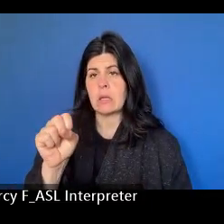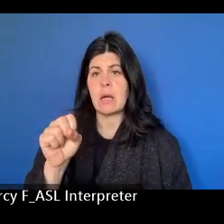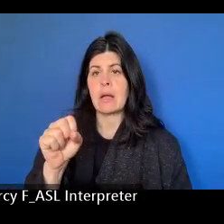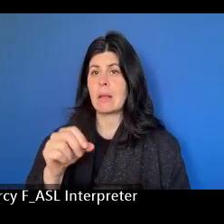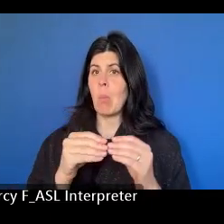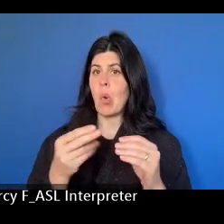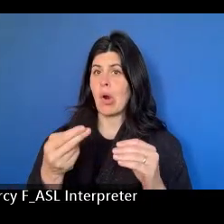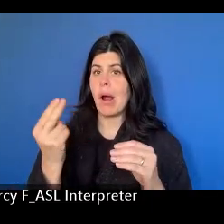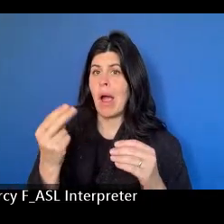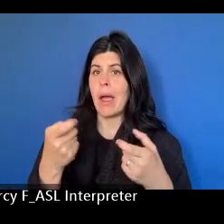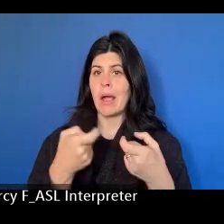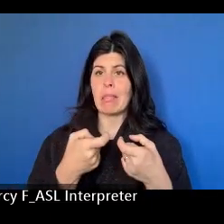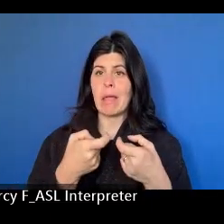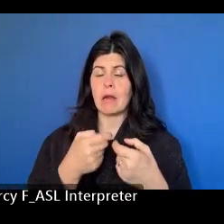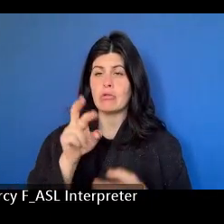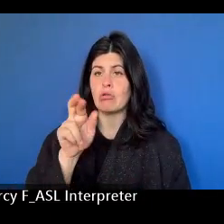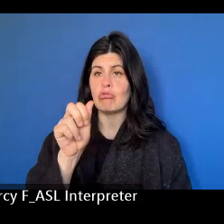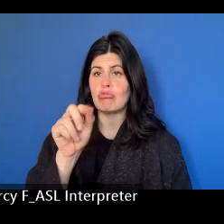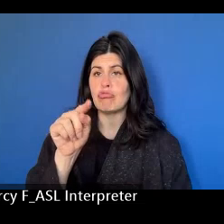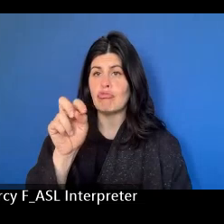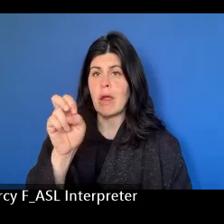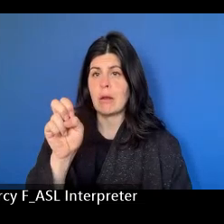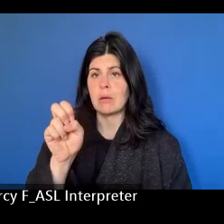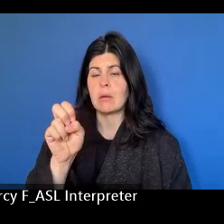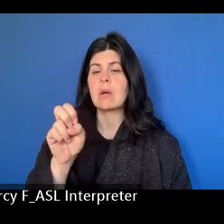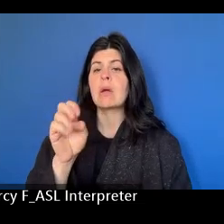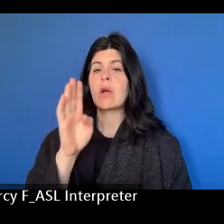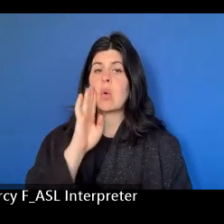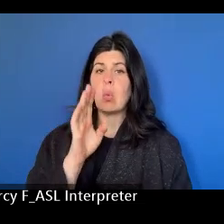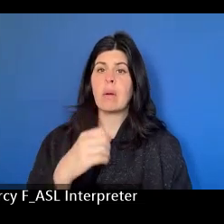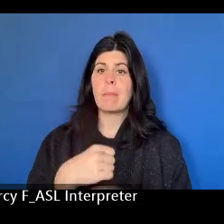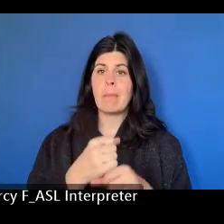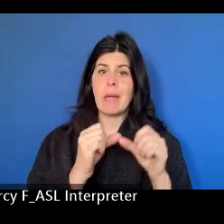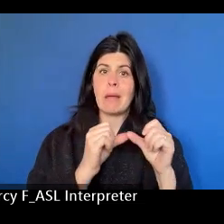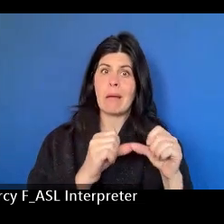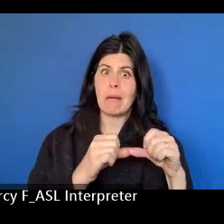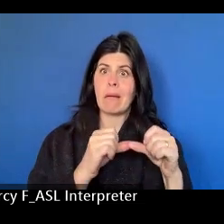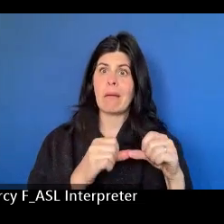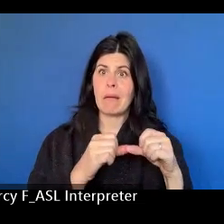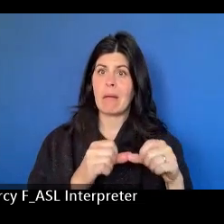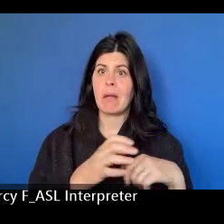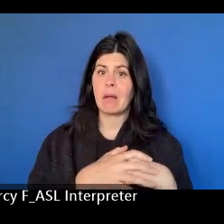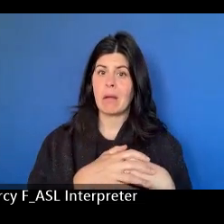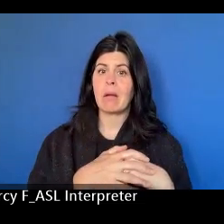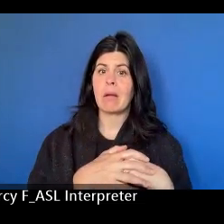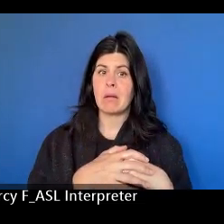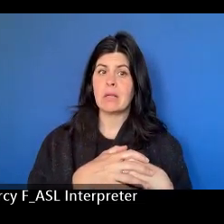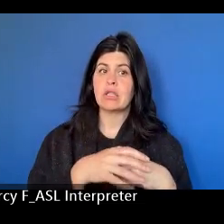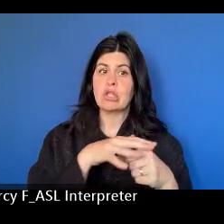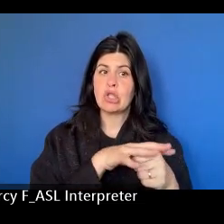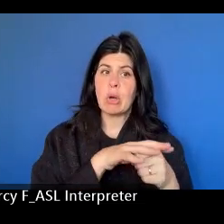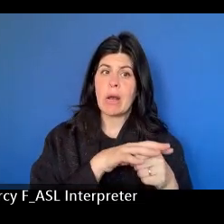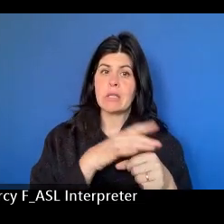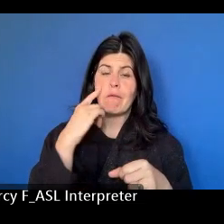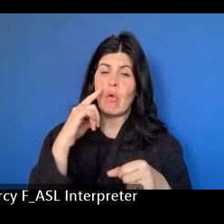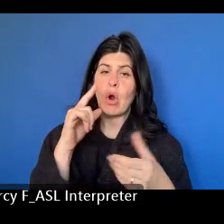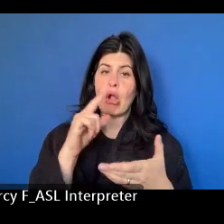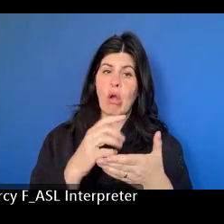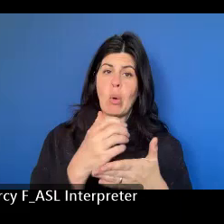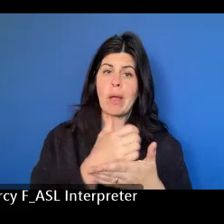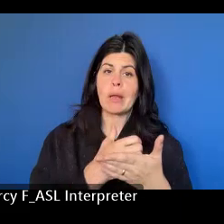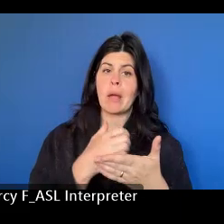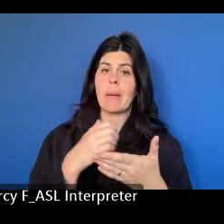And that would create additional ongoing financial stress for these low-income communities. And